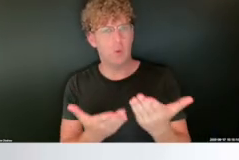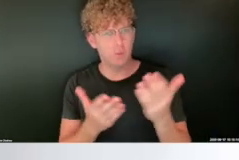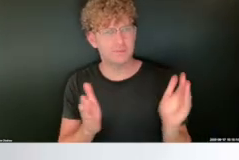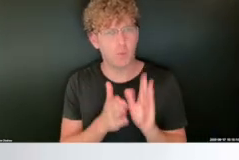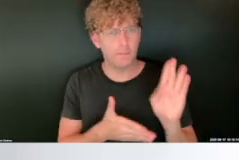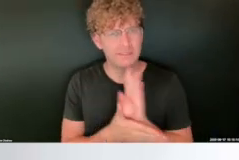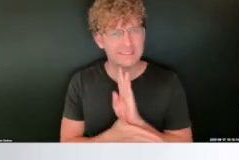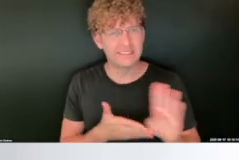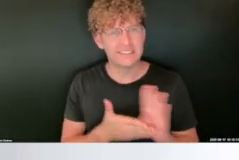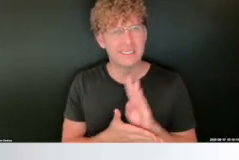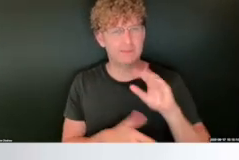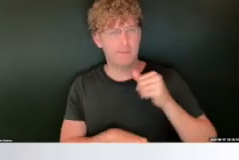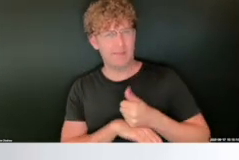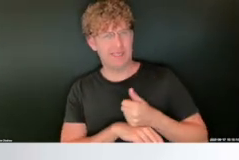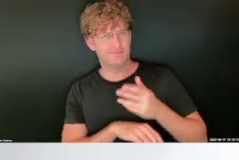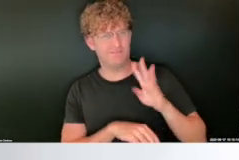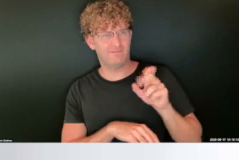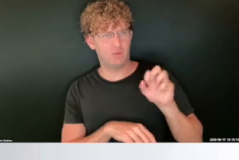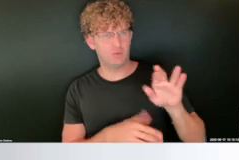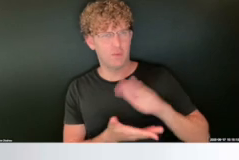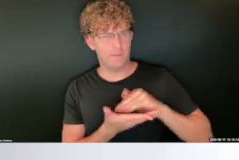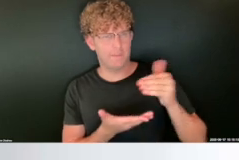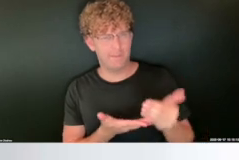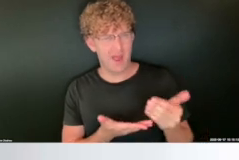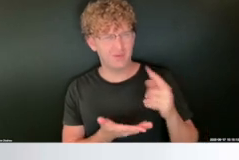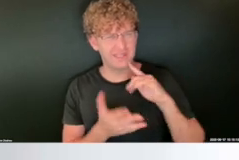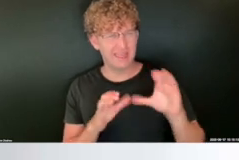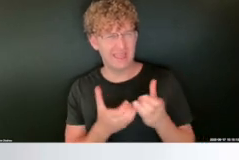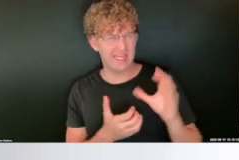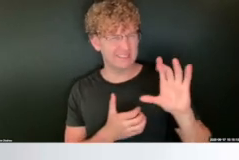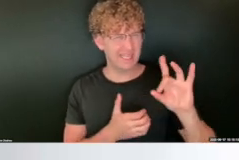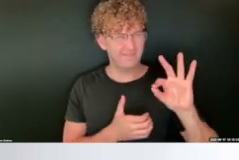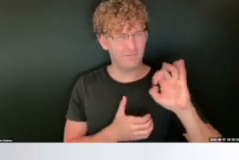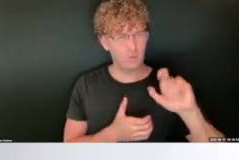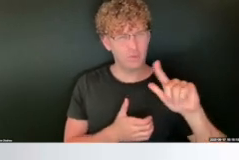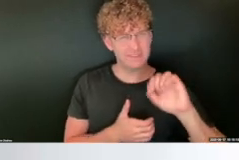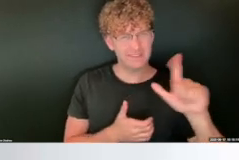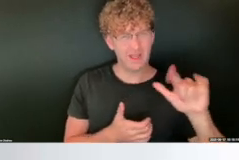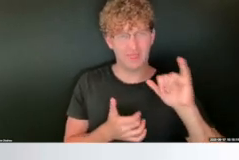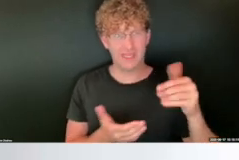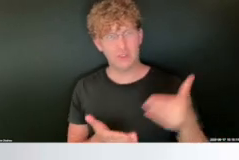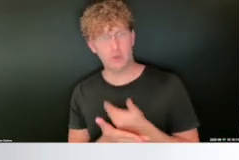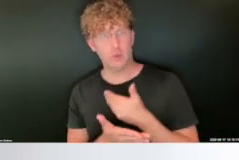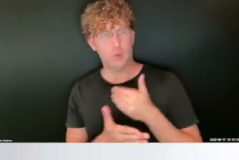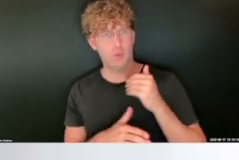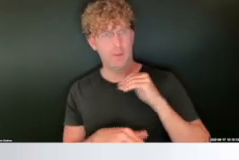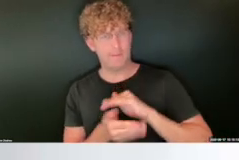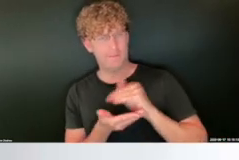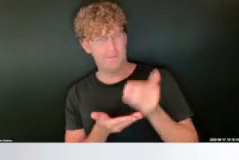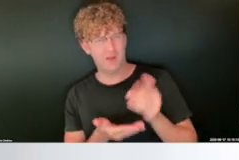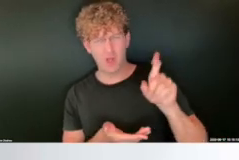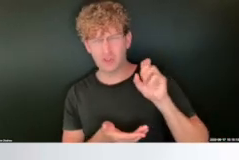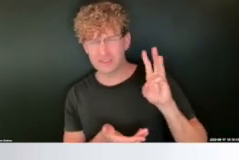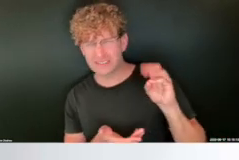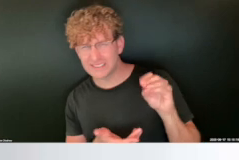specifically called out the Class 8 fuel cell at the new base amount being 160, and then the new proposed